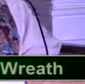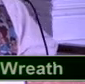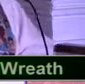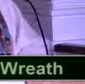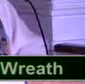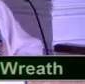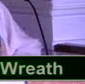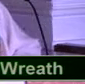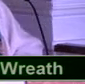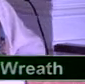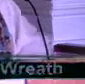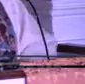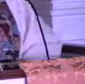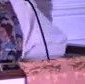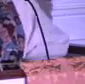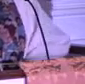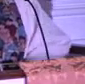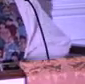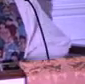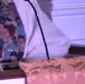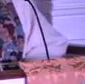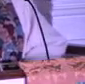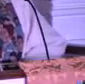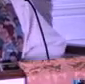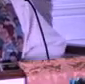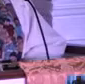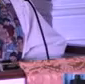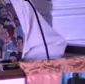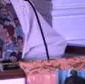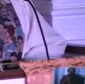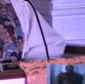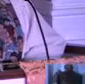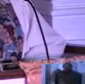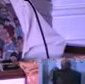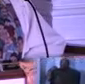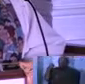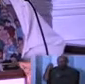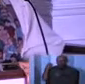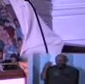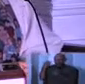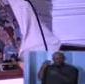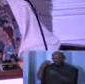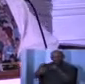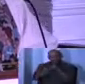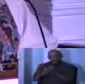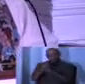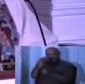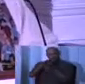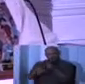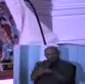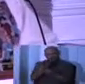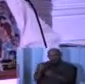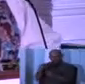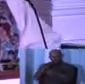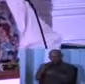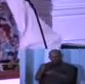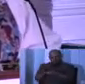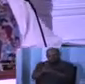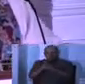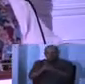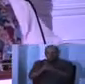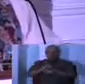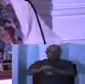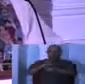His voice, undimmed by the centuries, his call and his promises as clear to